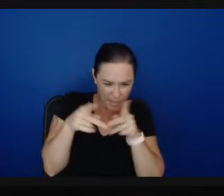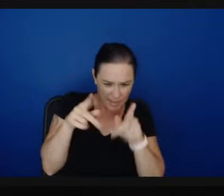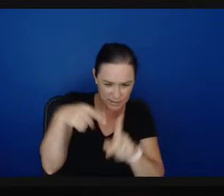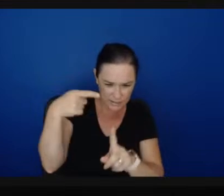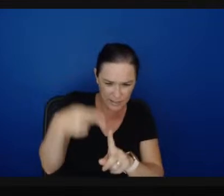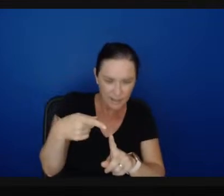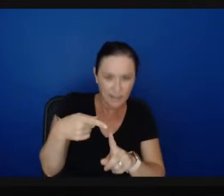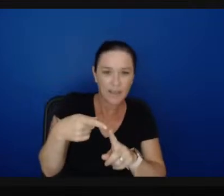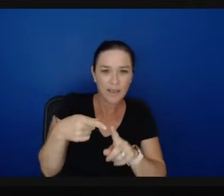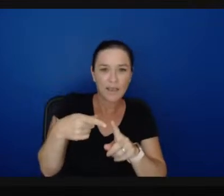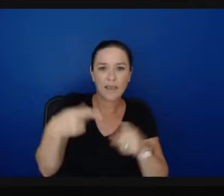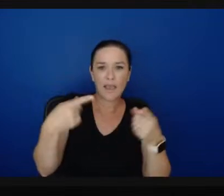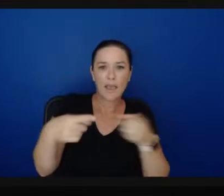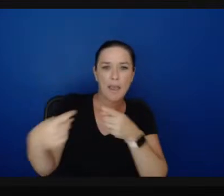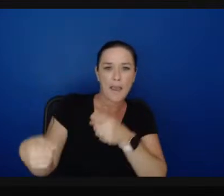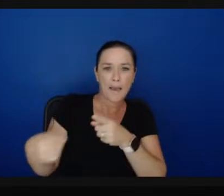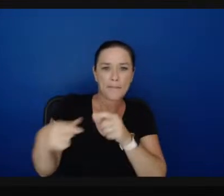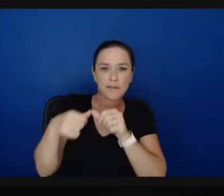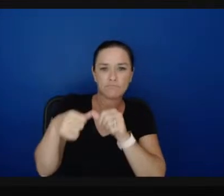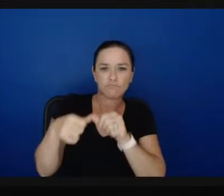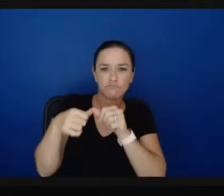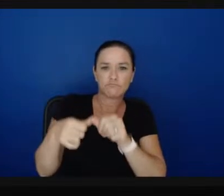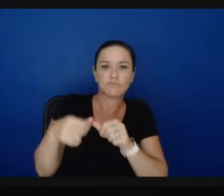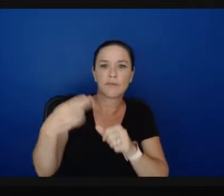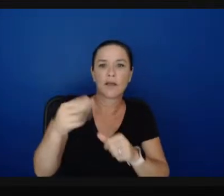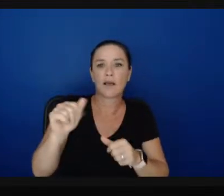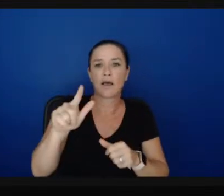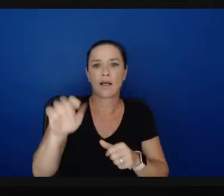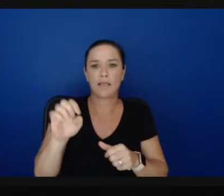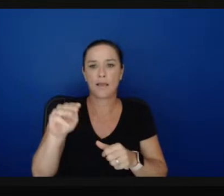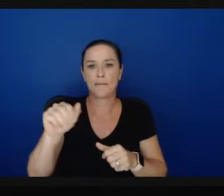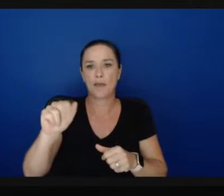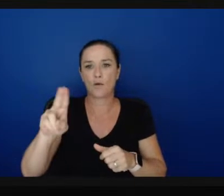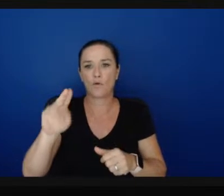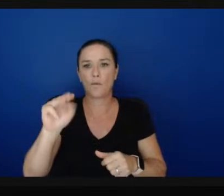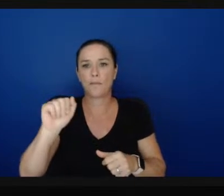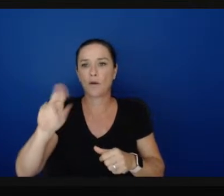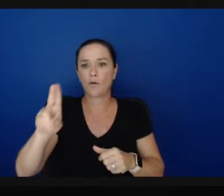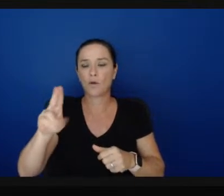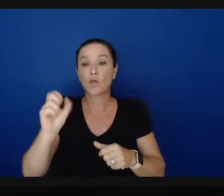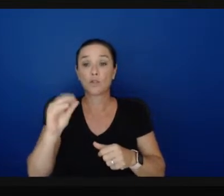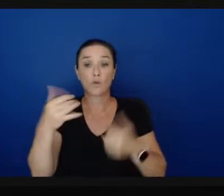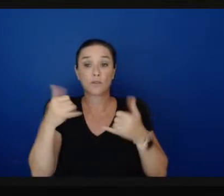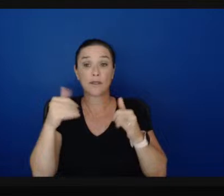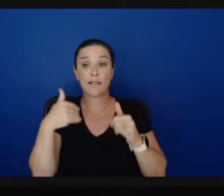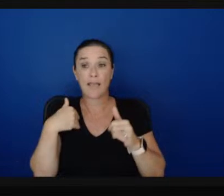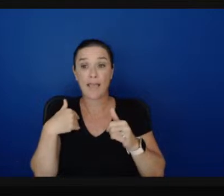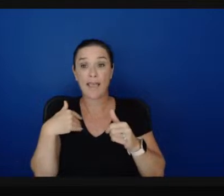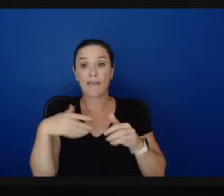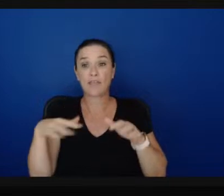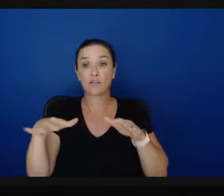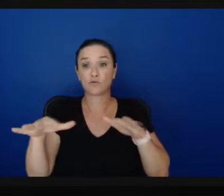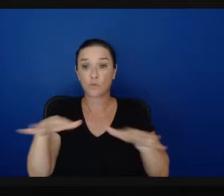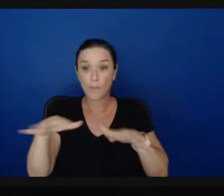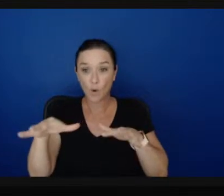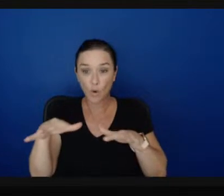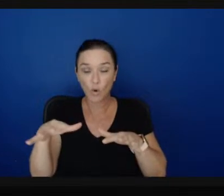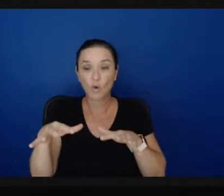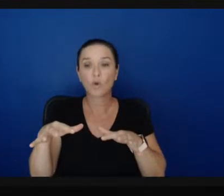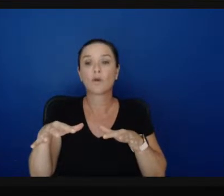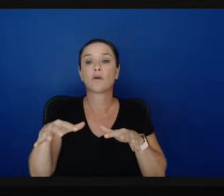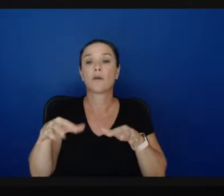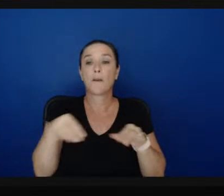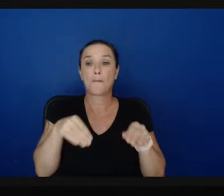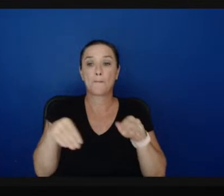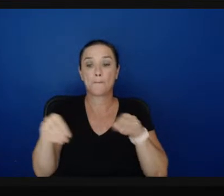Halemaʻumaʻu. Right? So they're saying that there's still long period earthquakes and tremor, movement